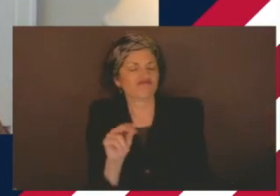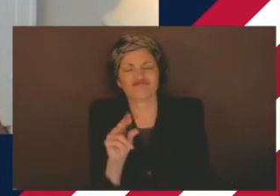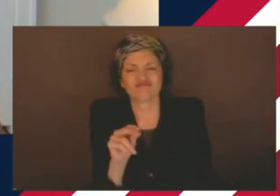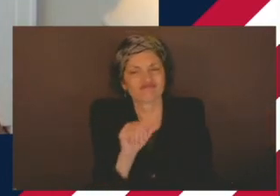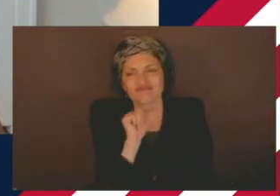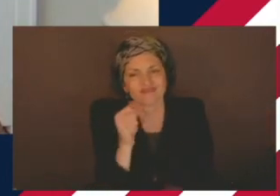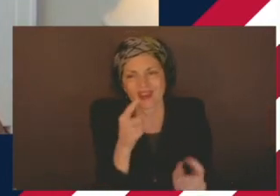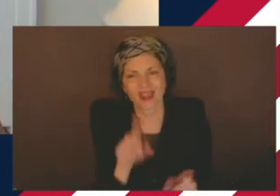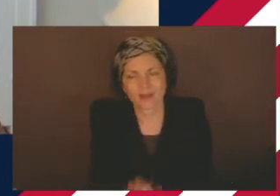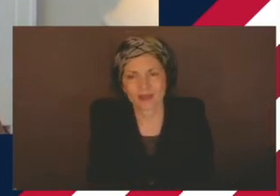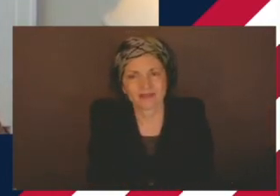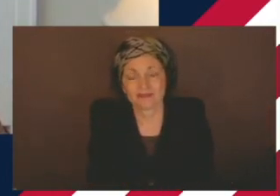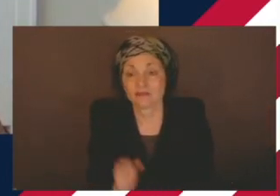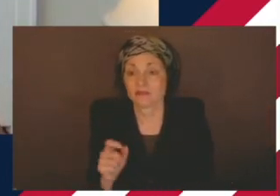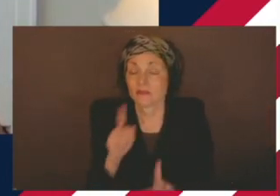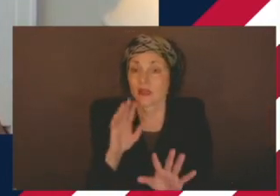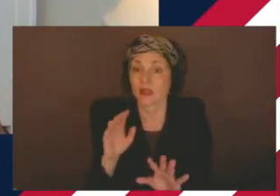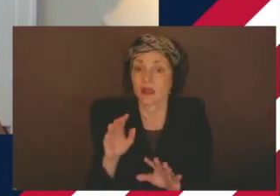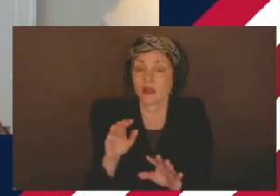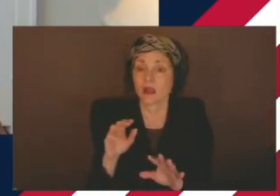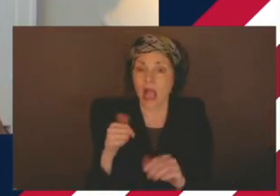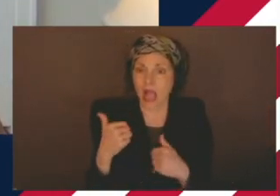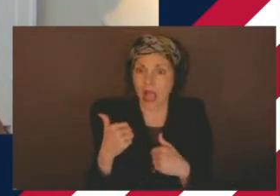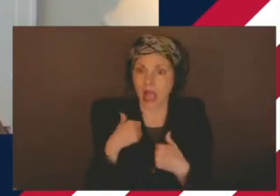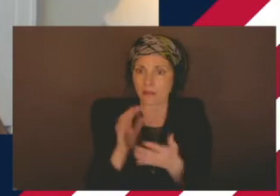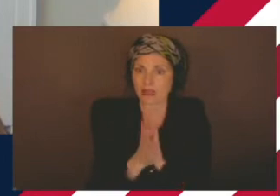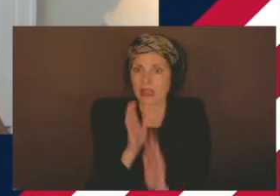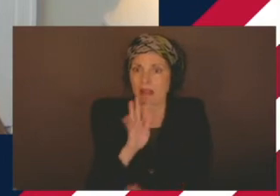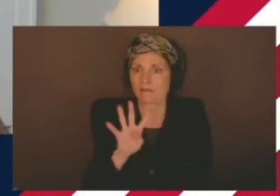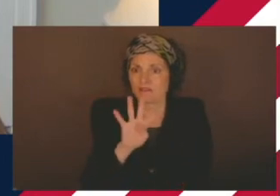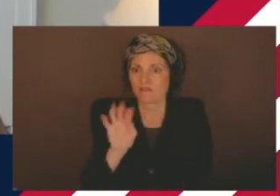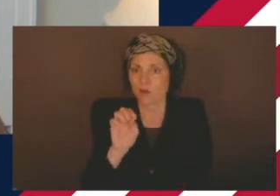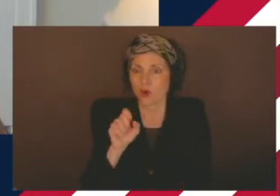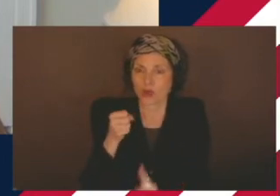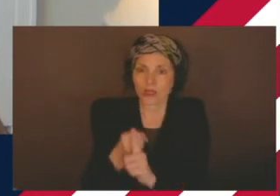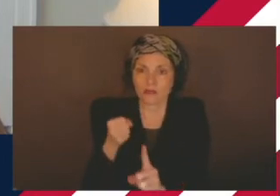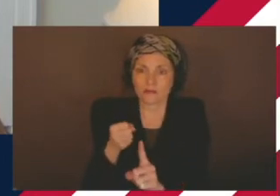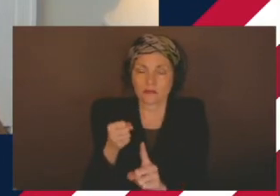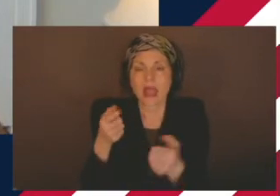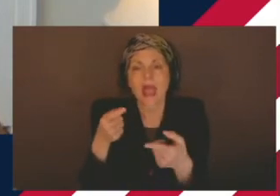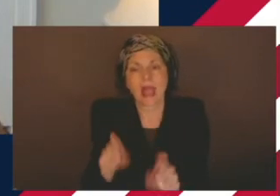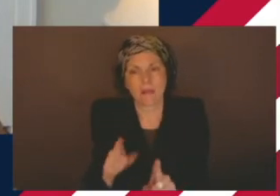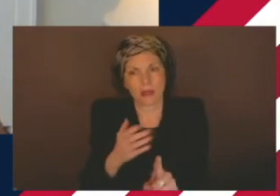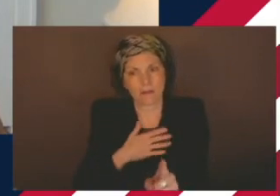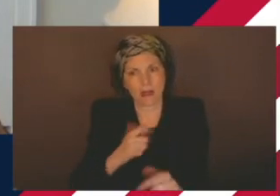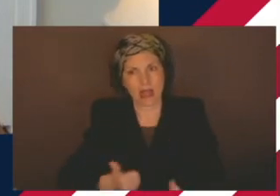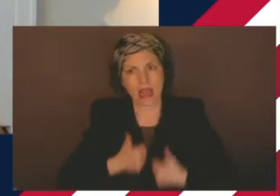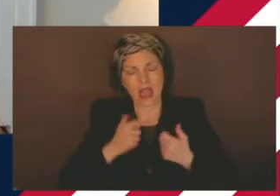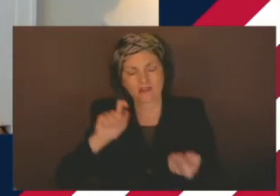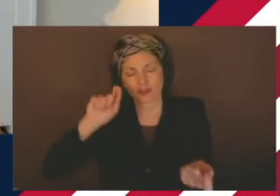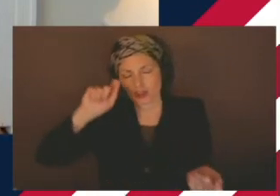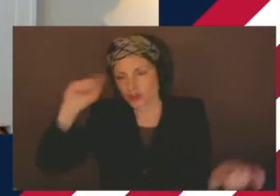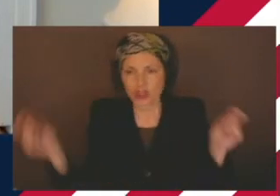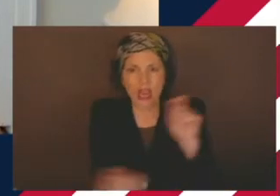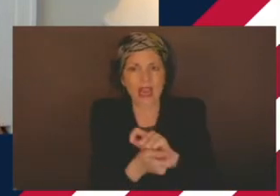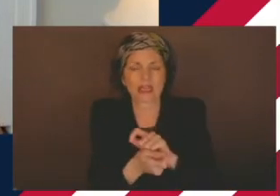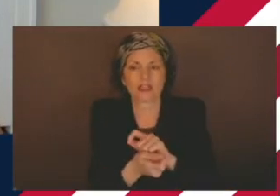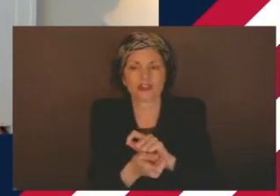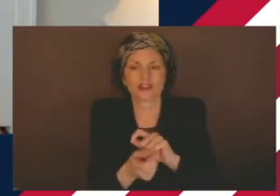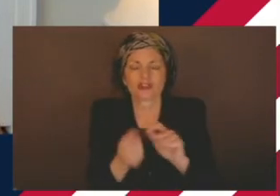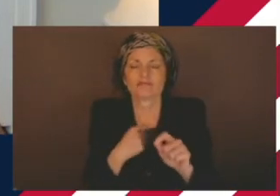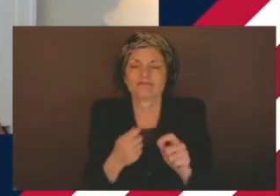healthy 40-year-old, my life forever changed with a diagnosis of stage 4 cancer. The treatment called for 6 months